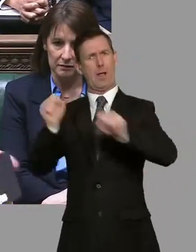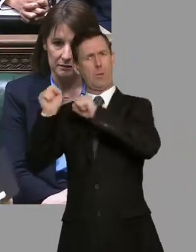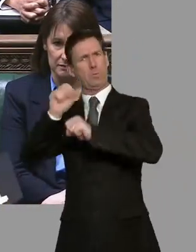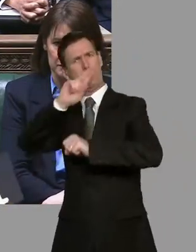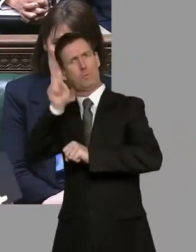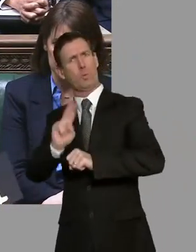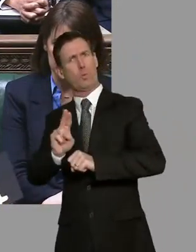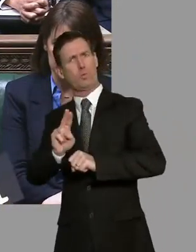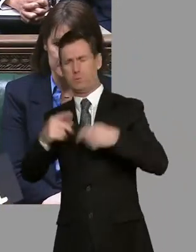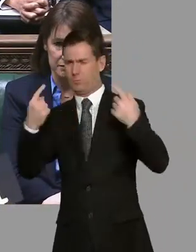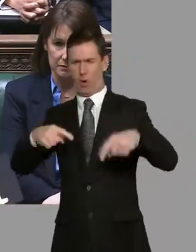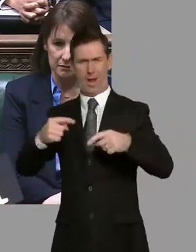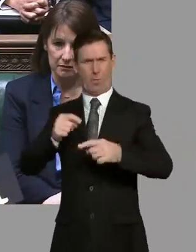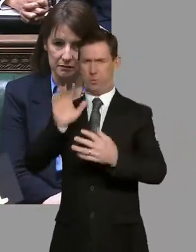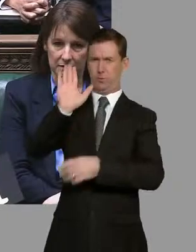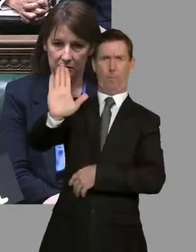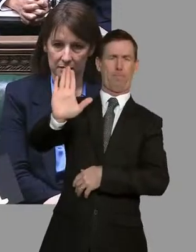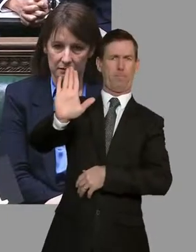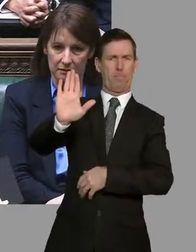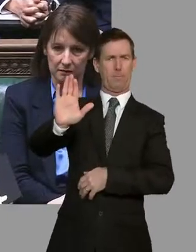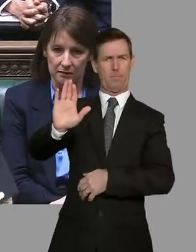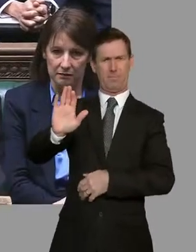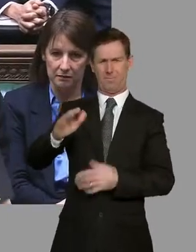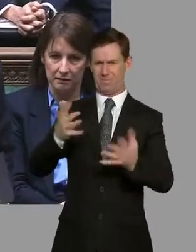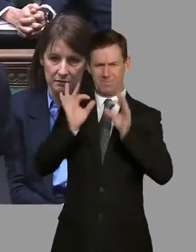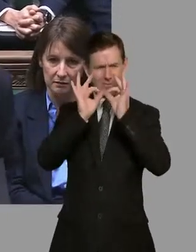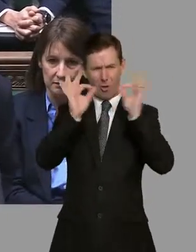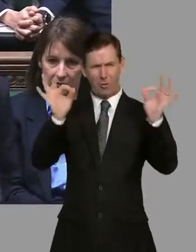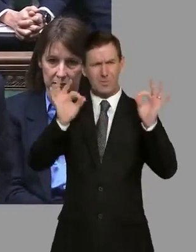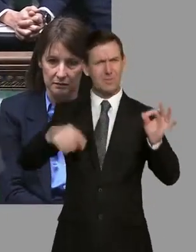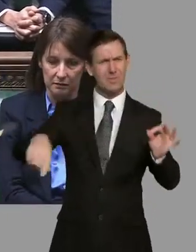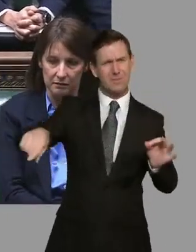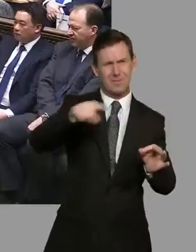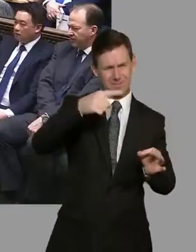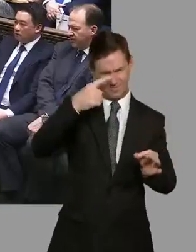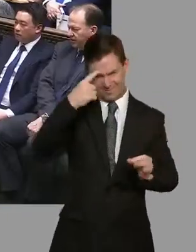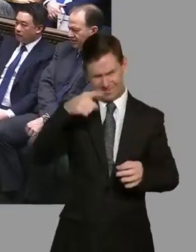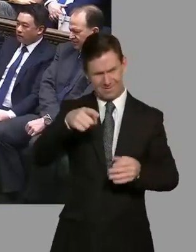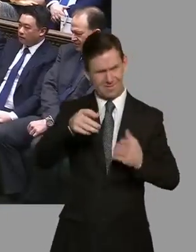the misleading leadership of the Leader of the Opposition and vote for a really important bill.